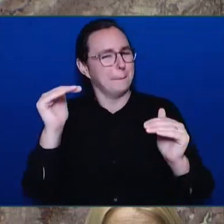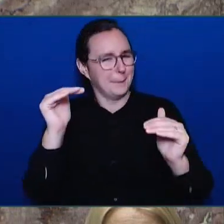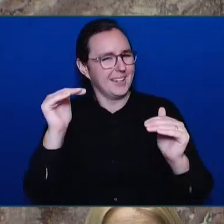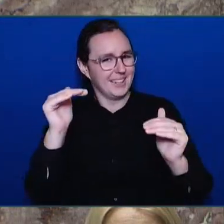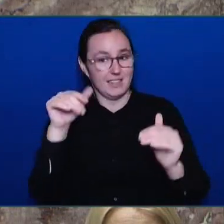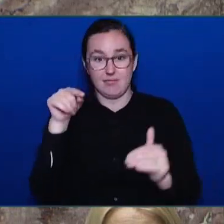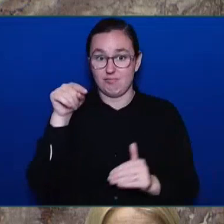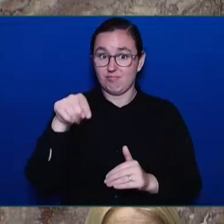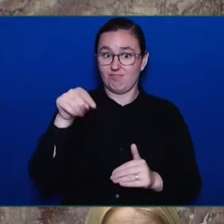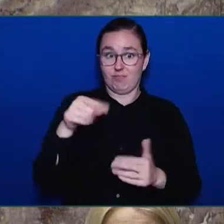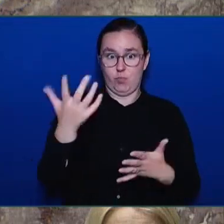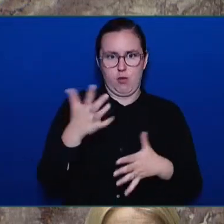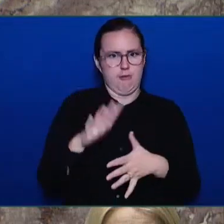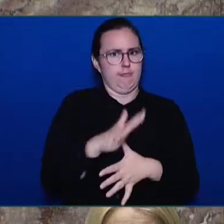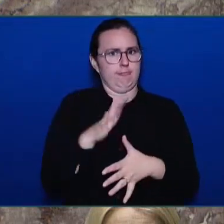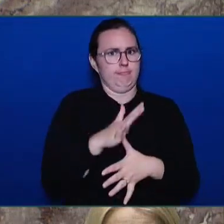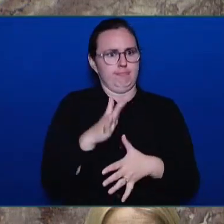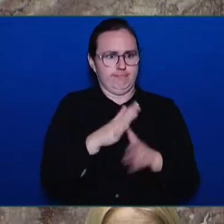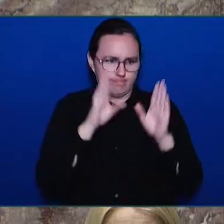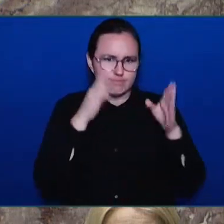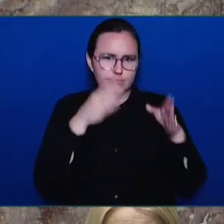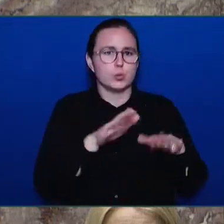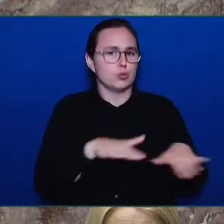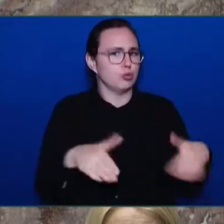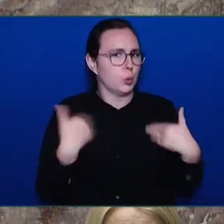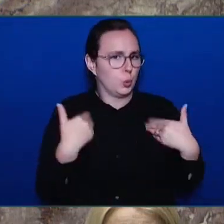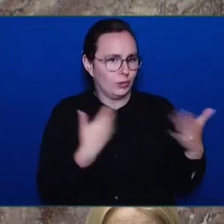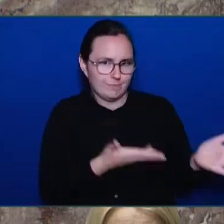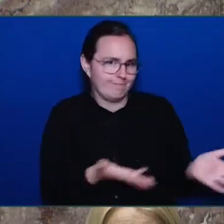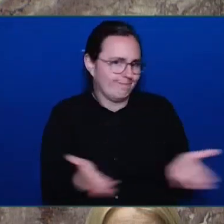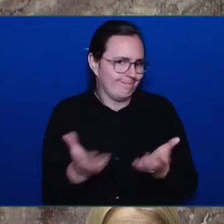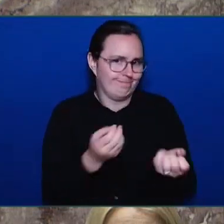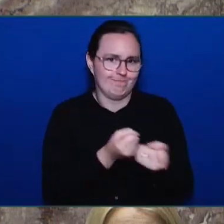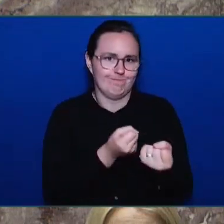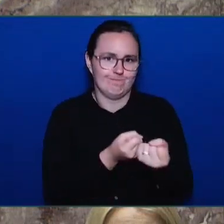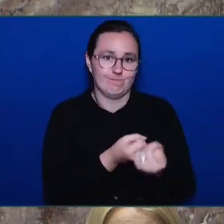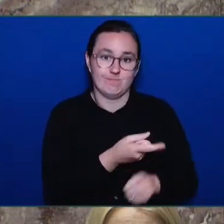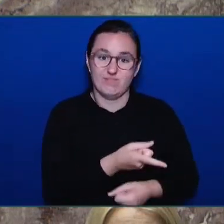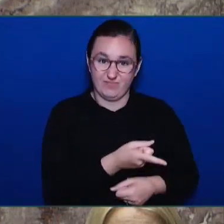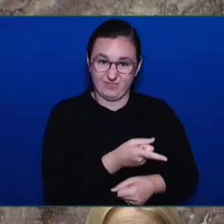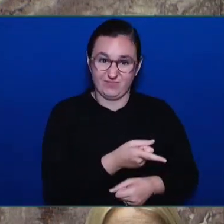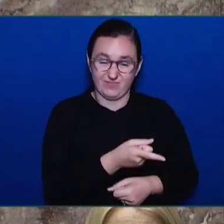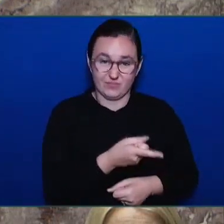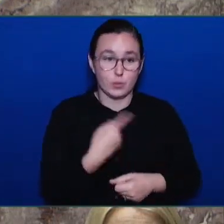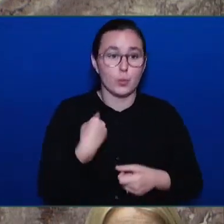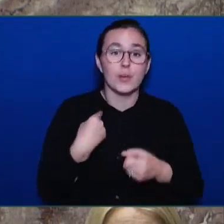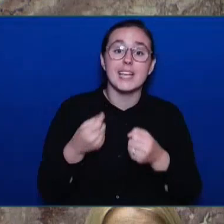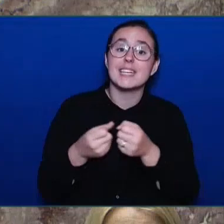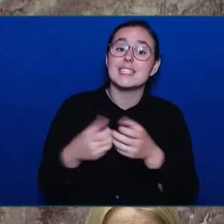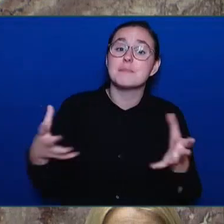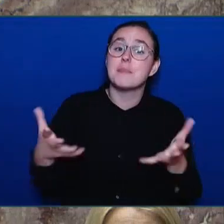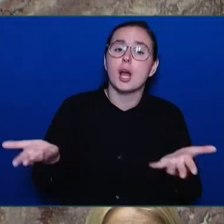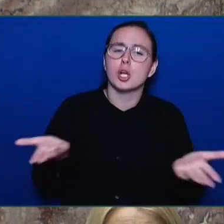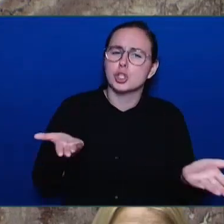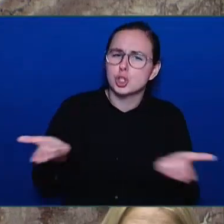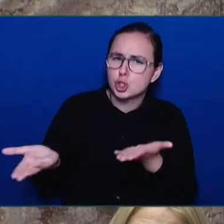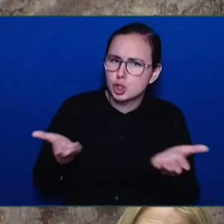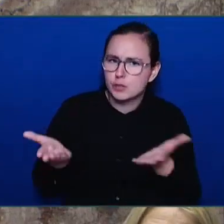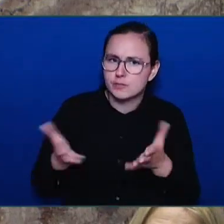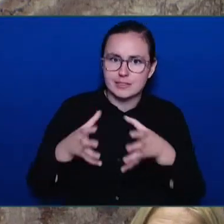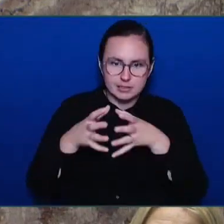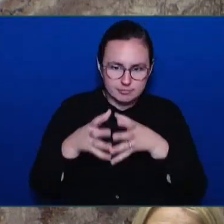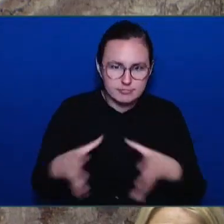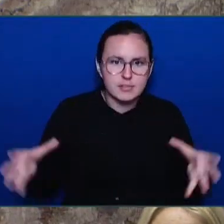mental health and substance use care for young adults, including youth treatment beds. More than 28,000 children and